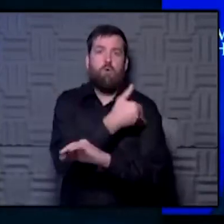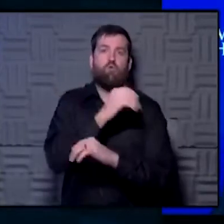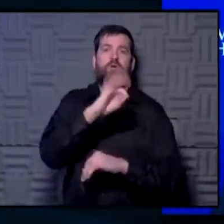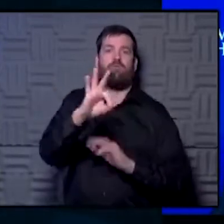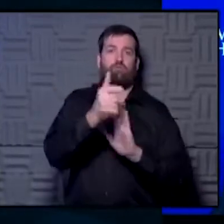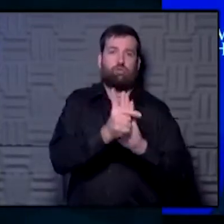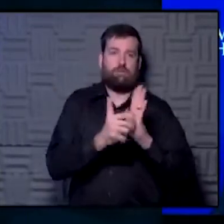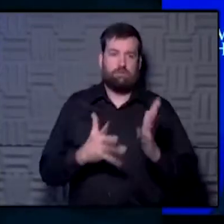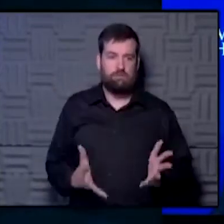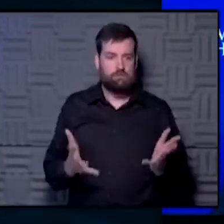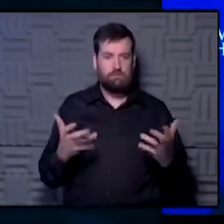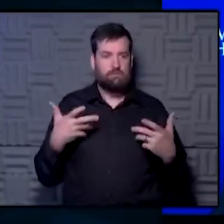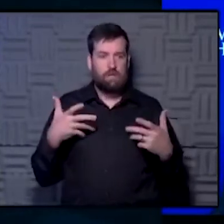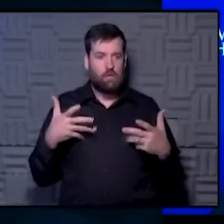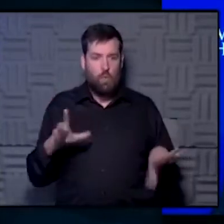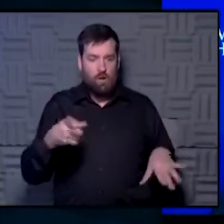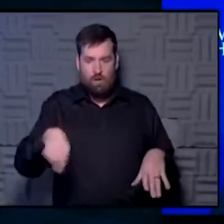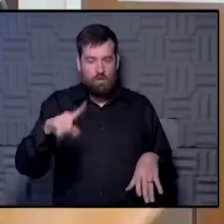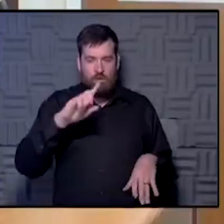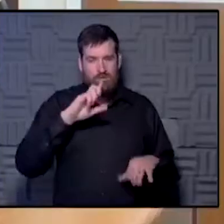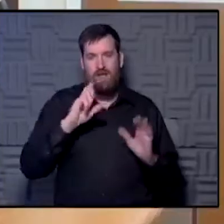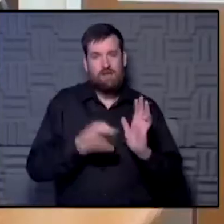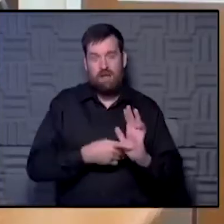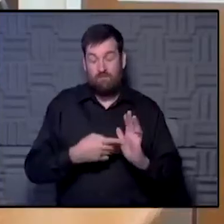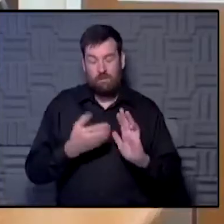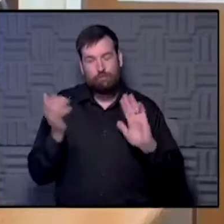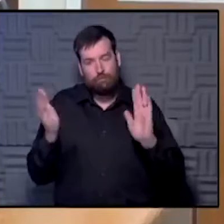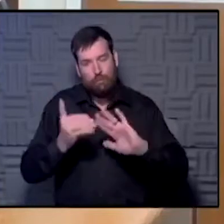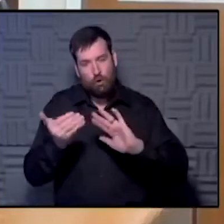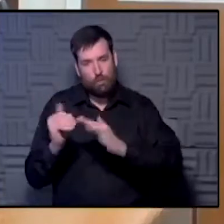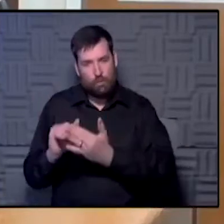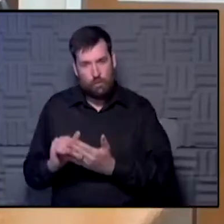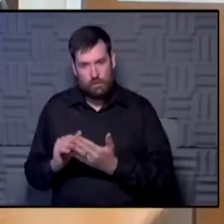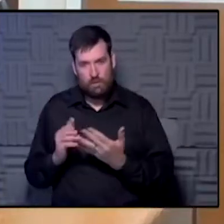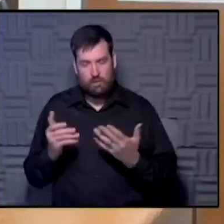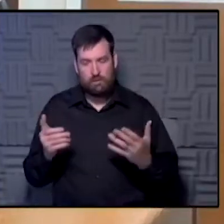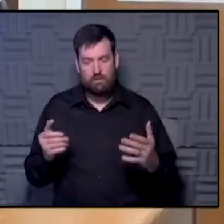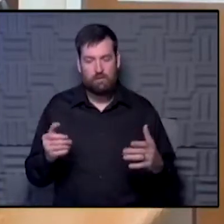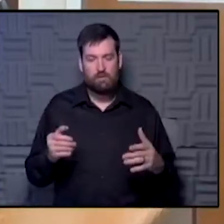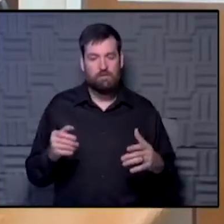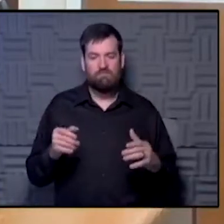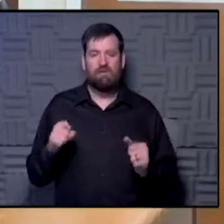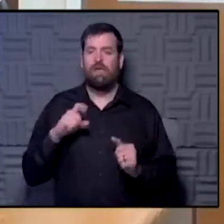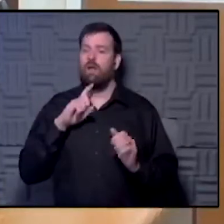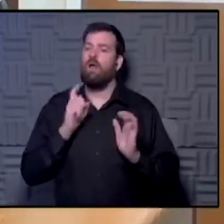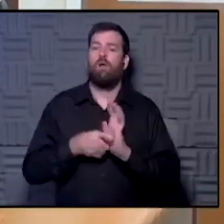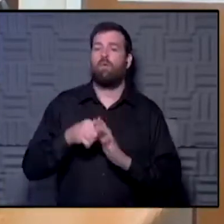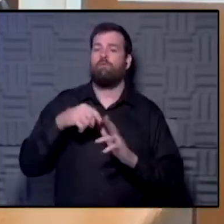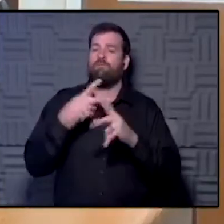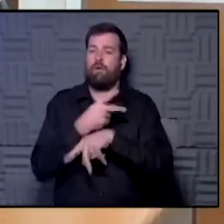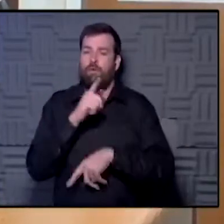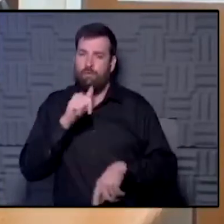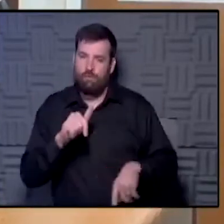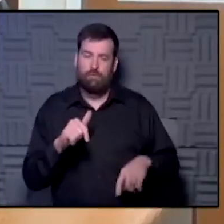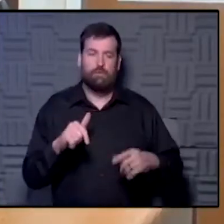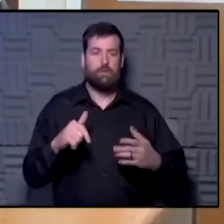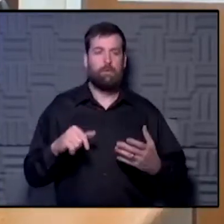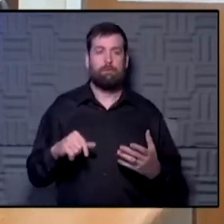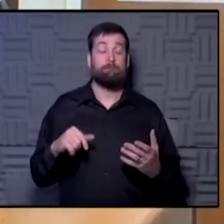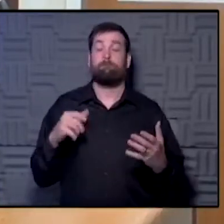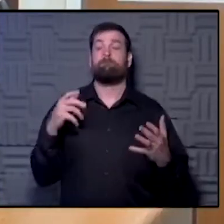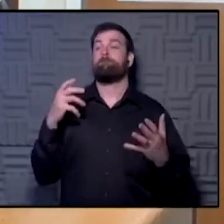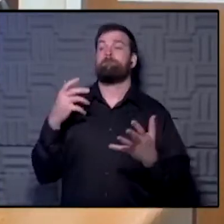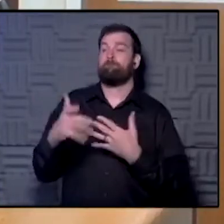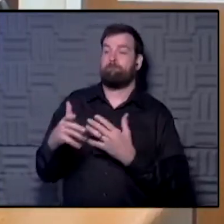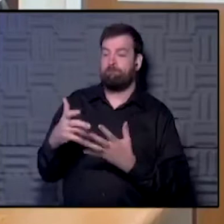I don't want anyone to identify these people when you're in a small community. You know, everyone can identify each other. So anyway,